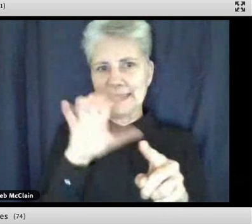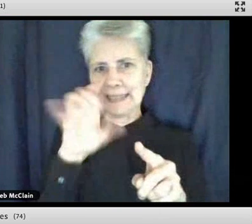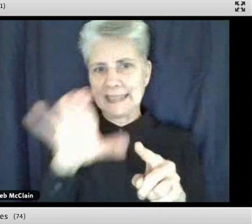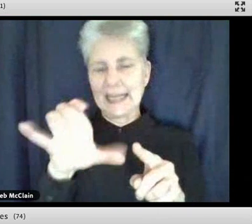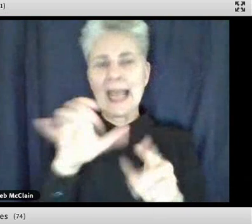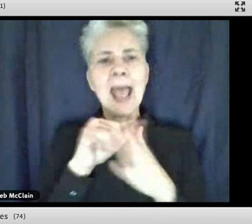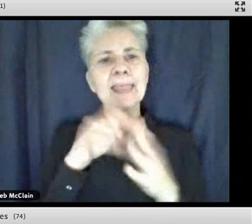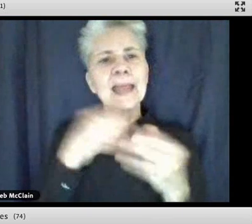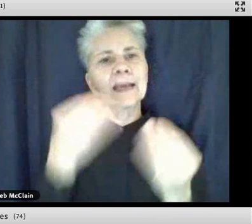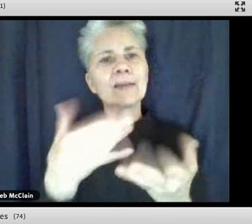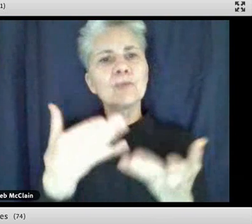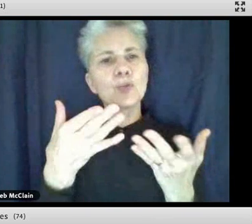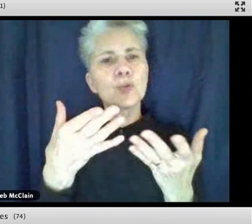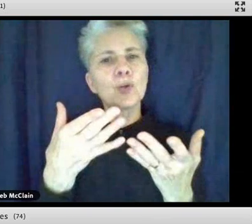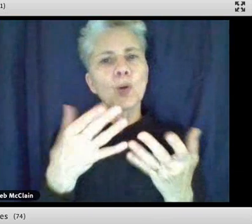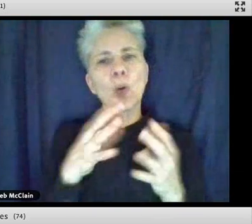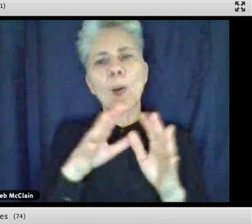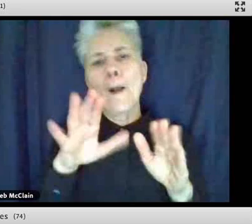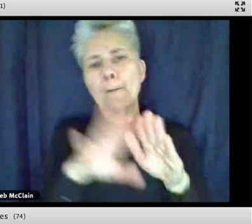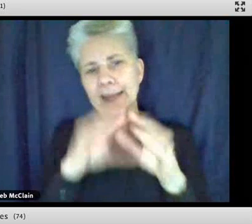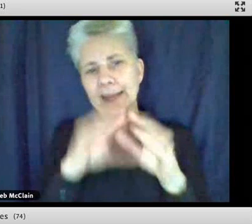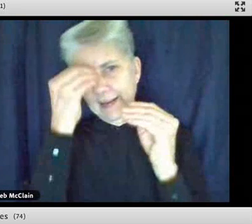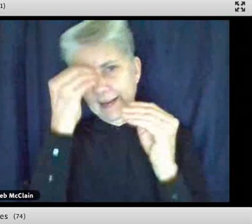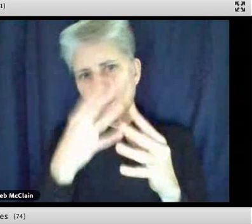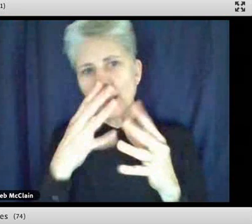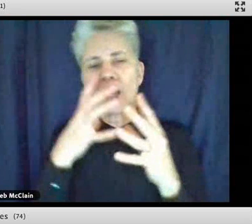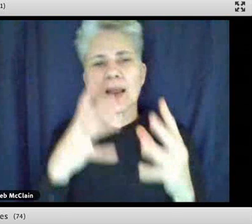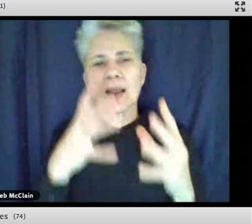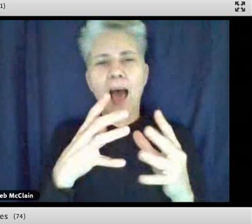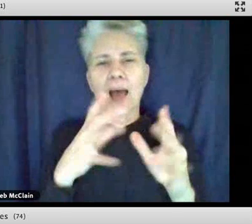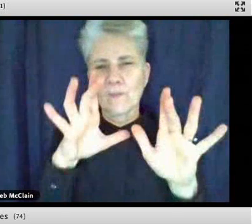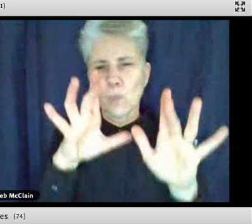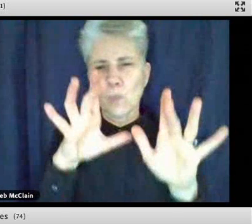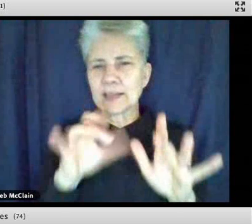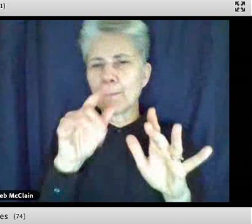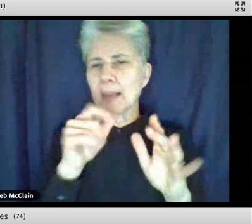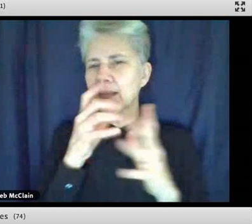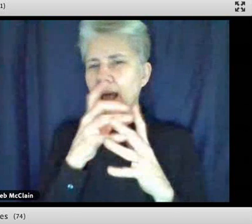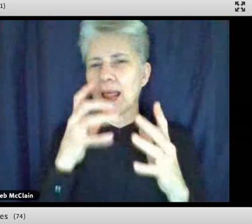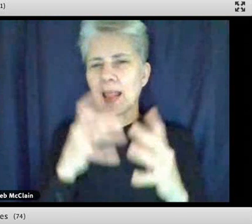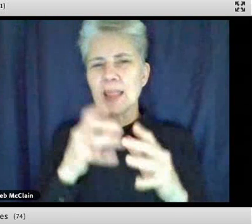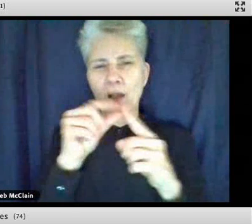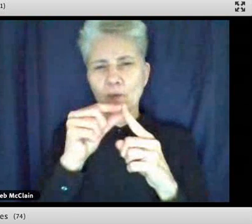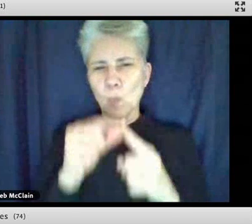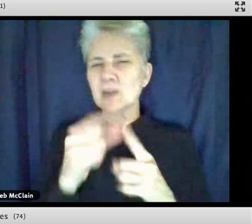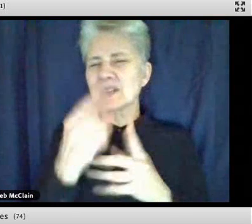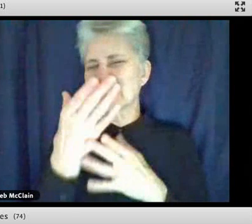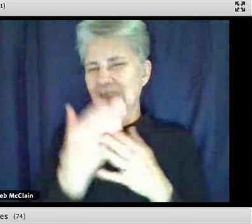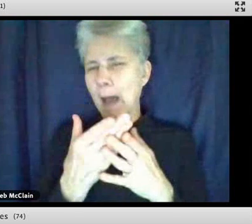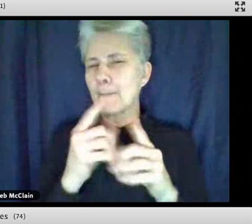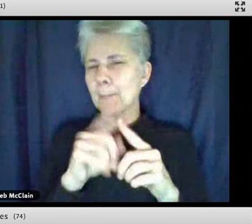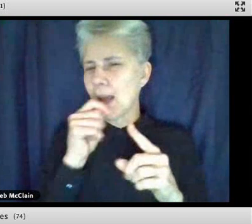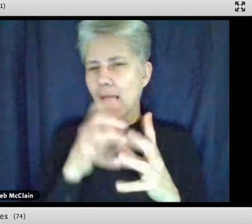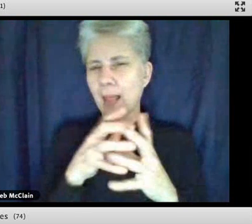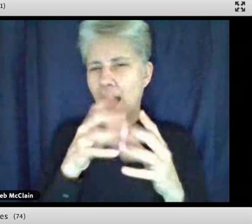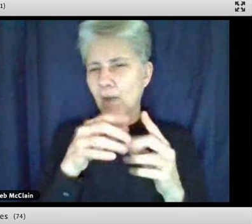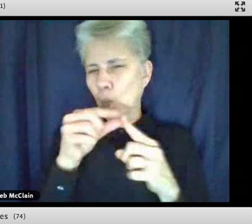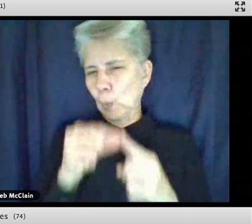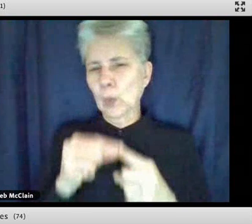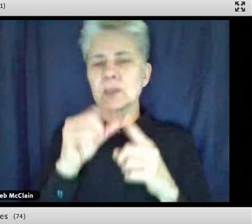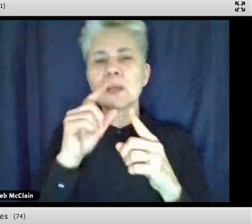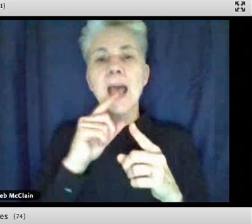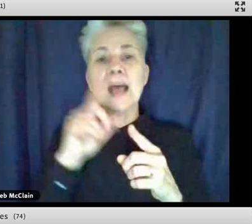white space, not a ton of text, a little bit of text, but not a ton of text. And it's for California. So it gives you some really good